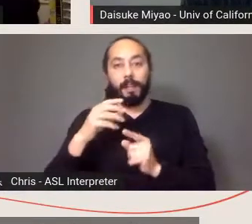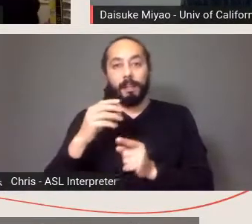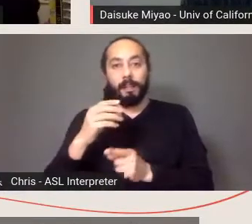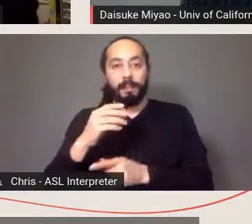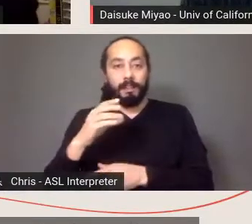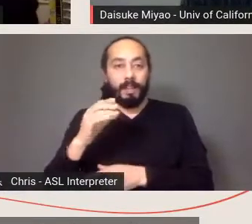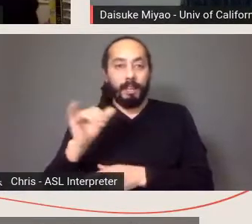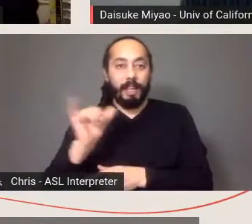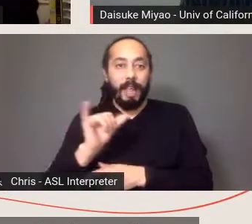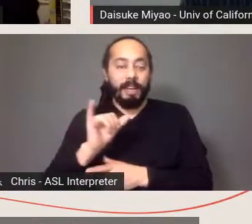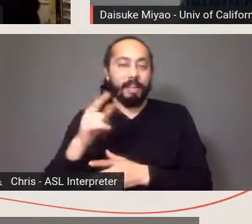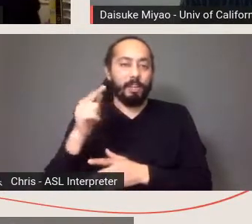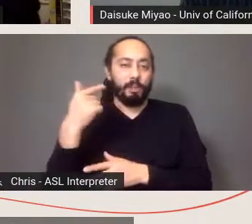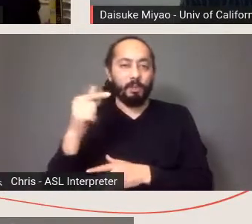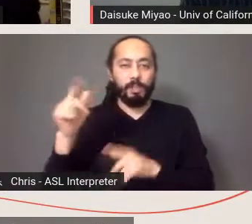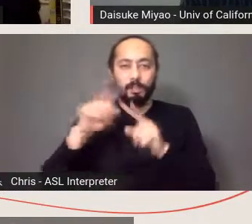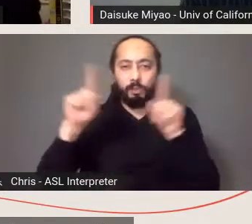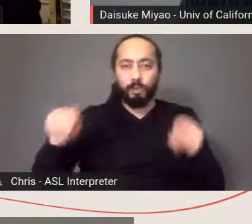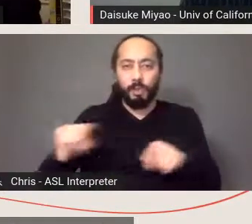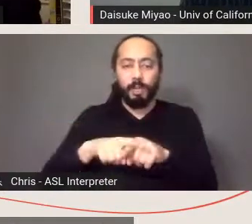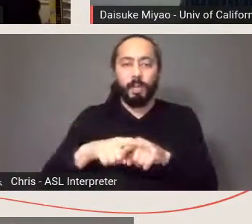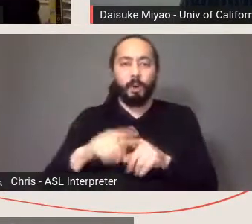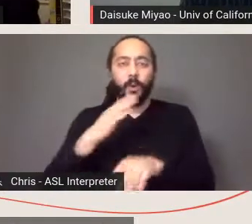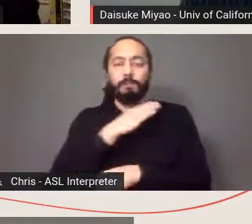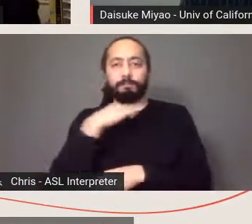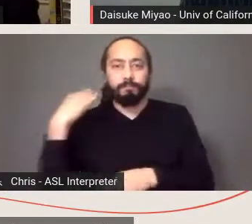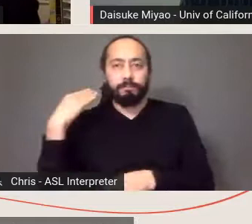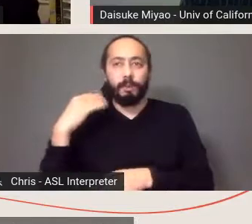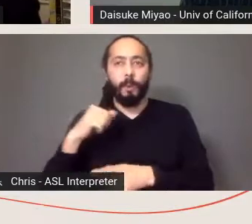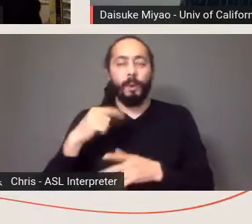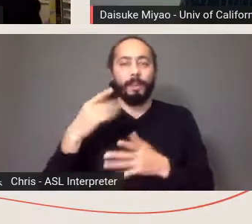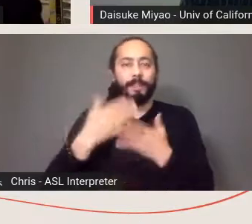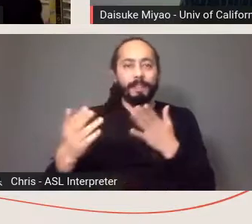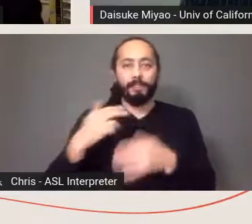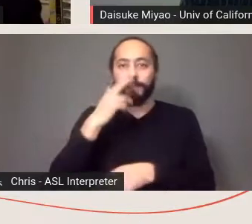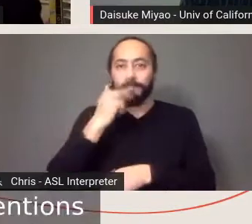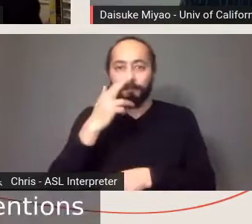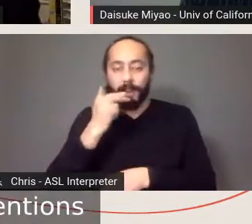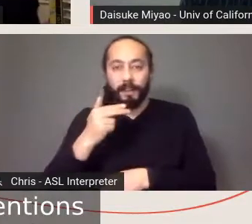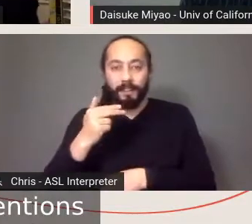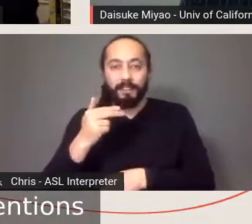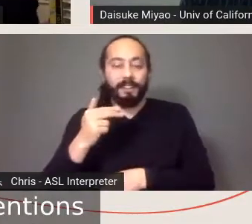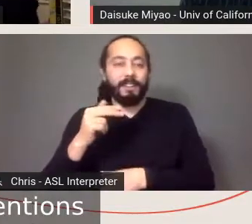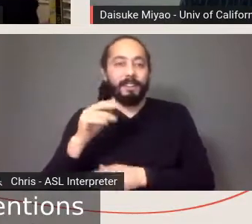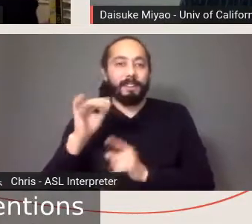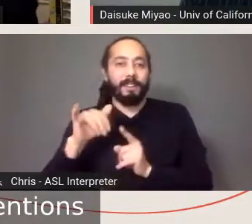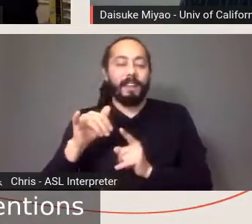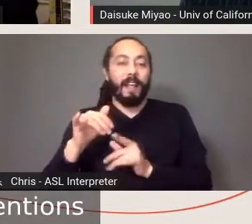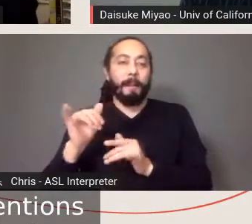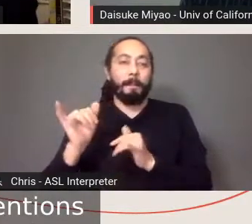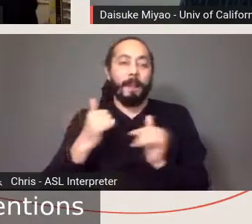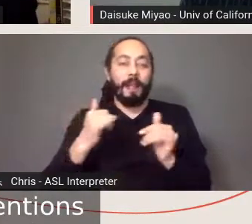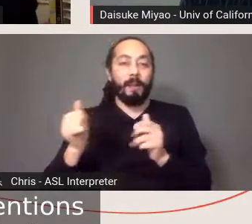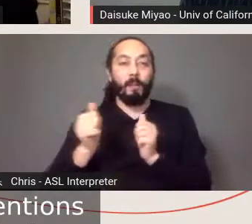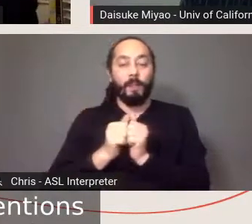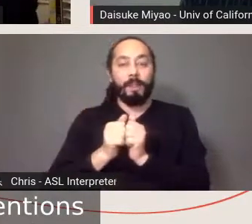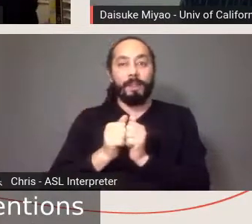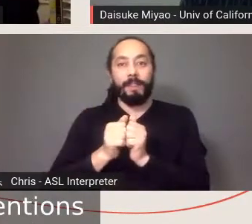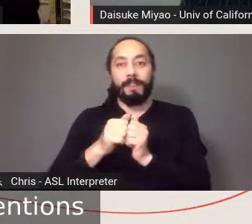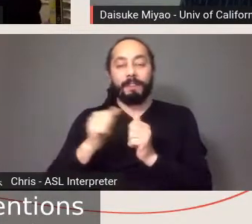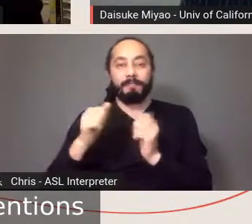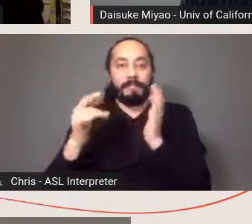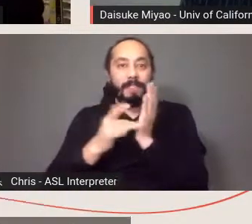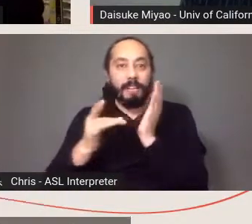any of these green screen or beheadings, things that are comical overtly, playing with conventions that I think are